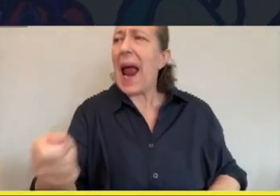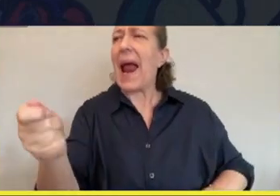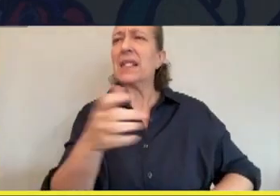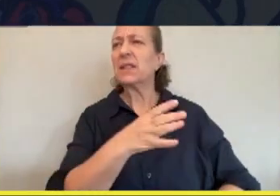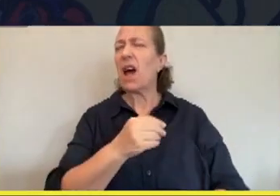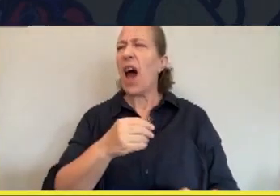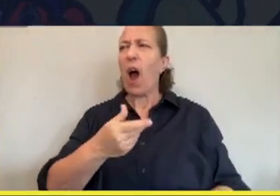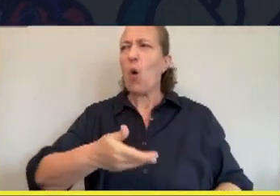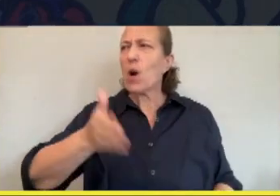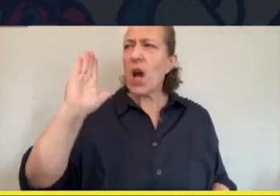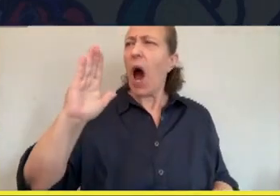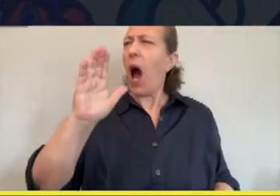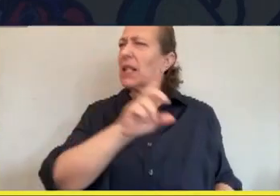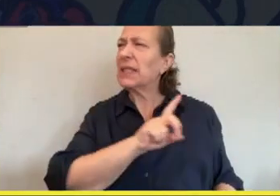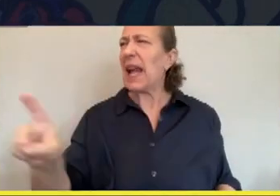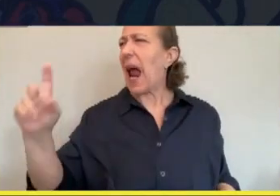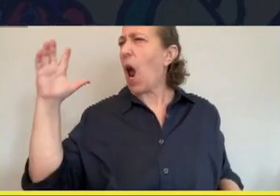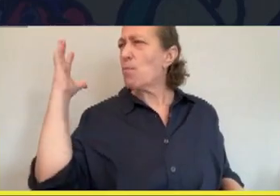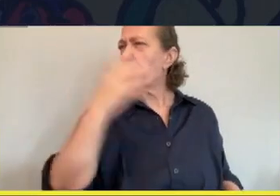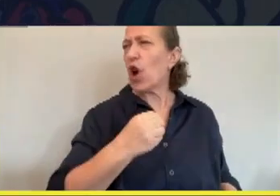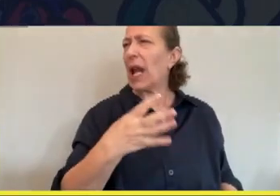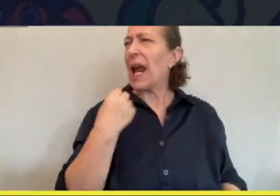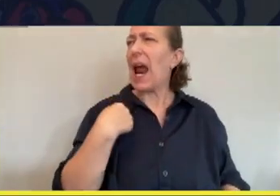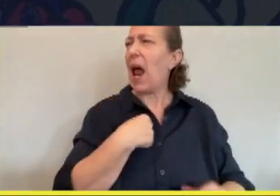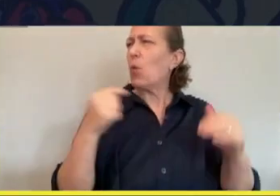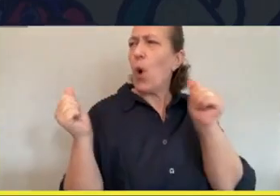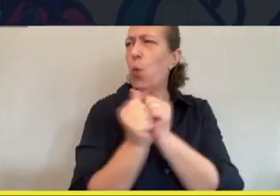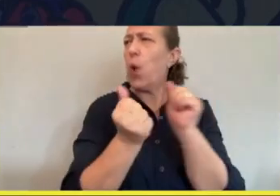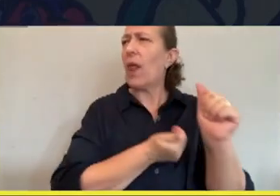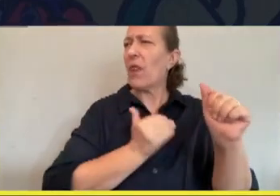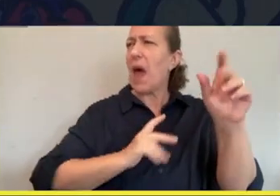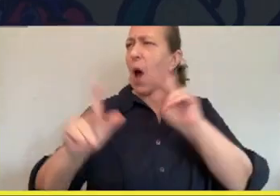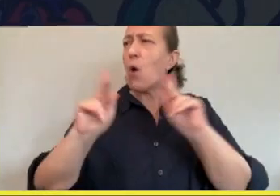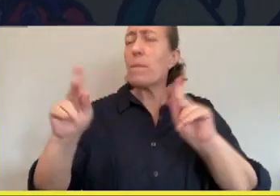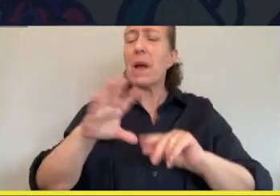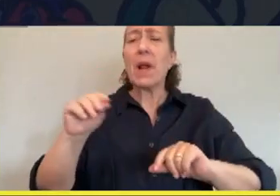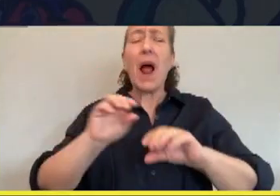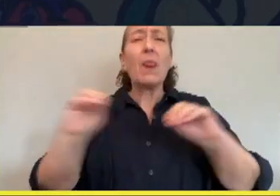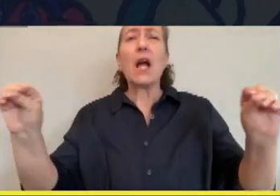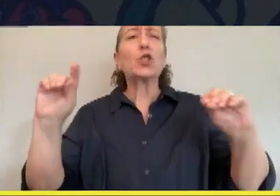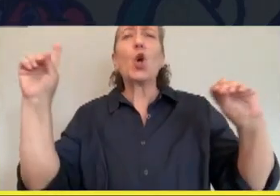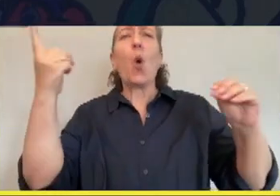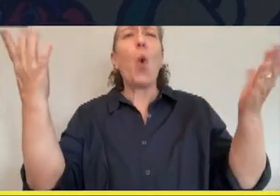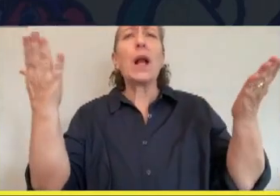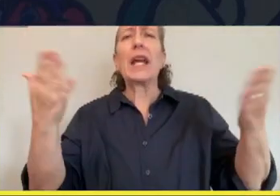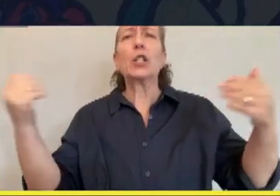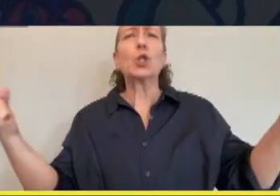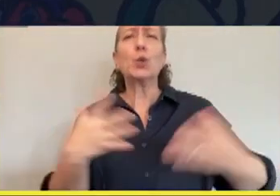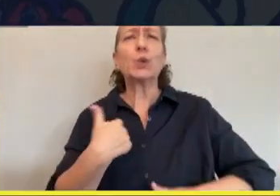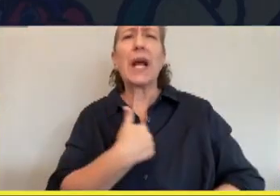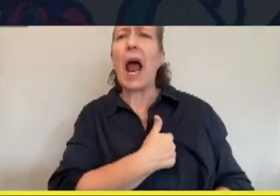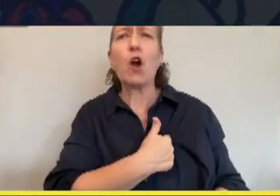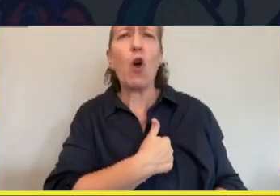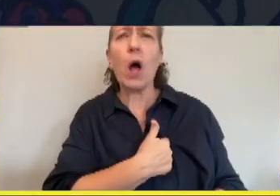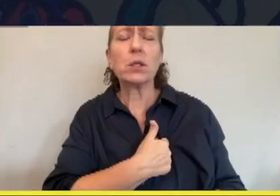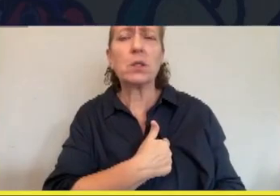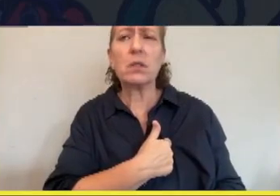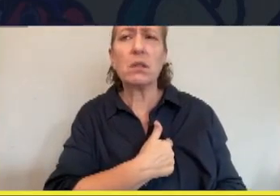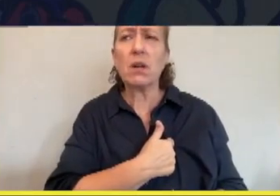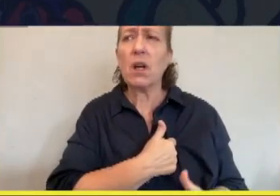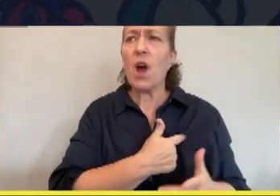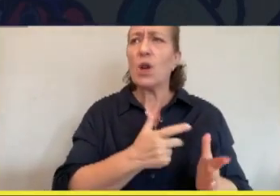pretty. And we are with our people. And there is no one here to stare at us, to roll us flat into